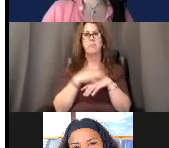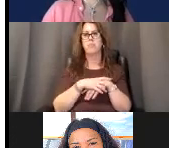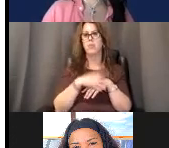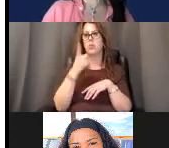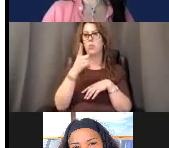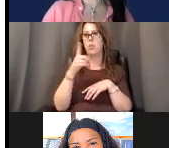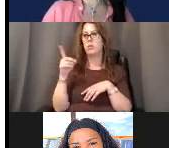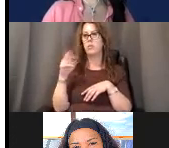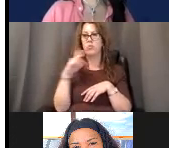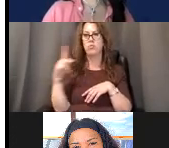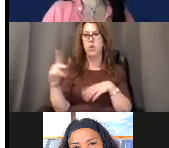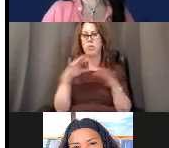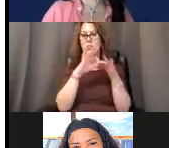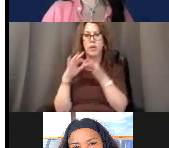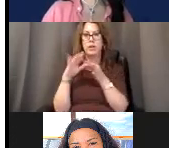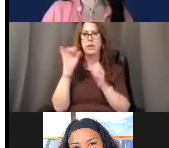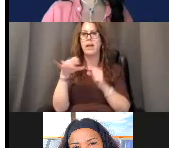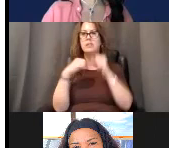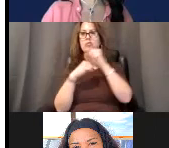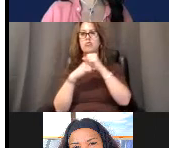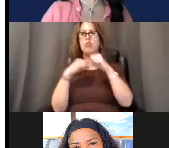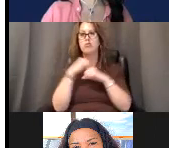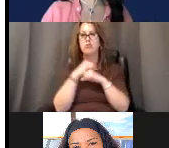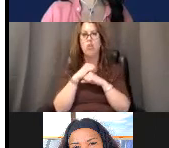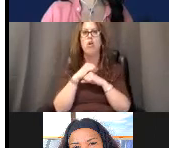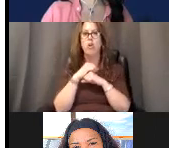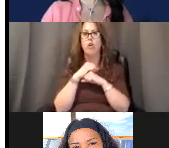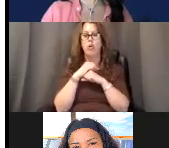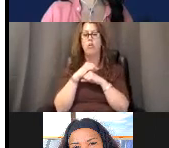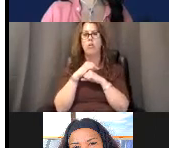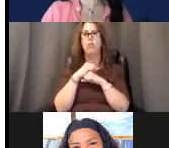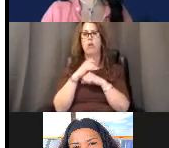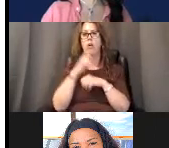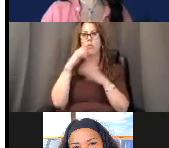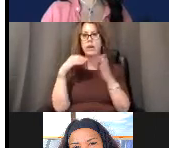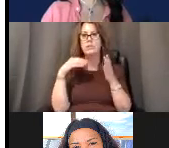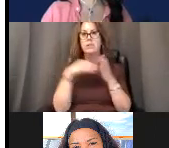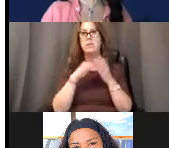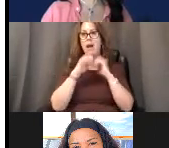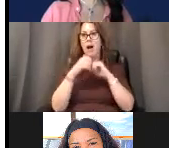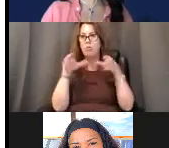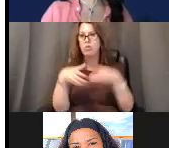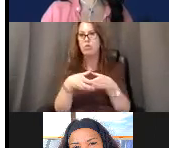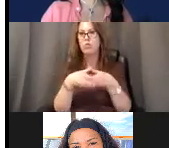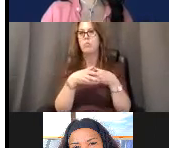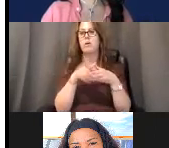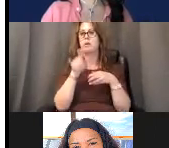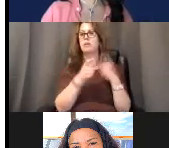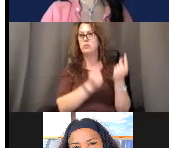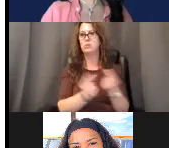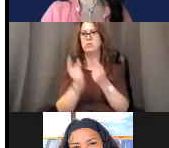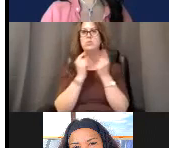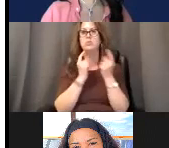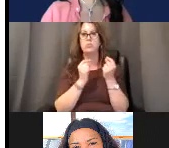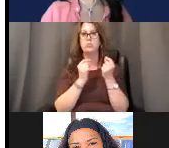racism awareness, right? And so this is one of the ways we think it's important folks can engage that. And I'll just walk you through, and if you look at